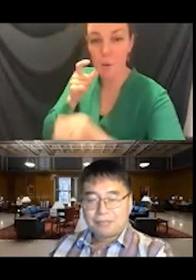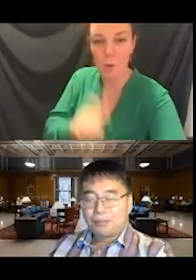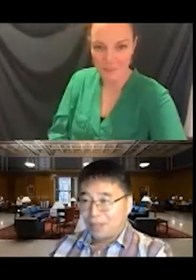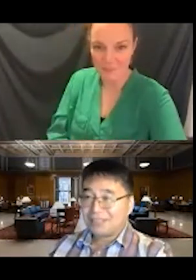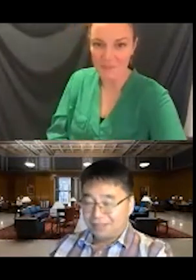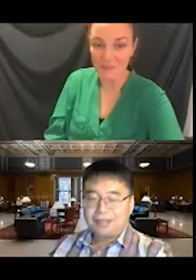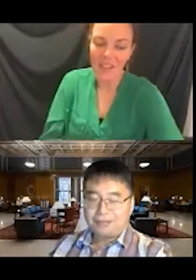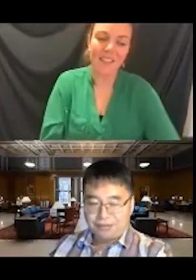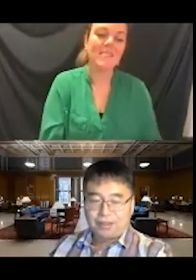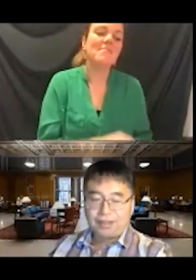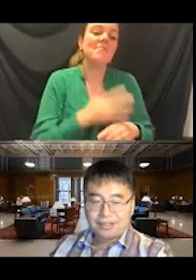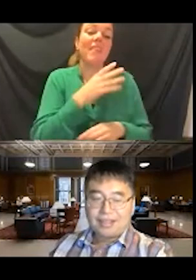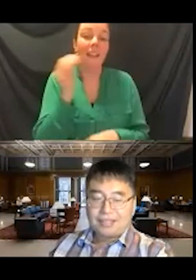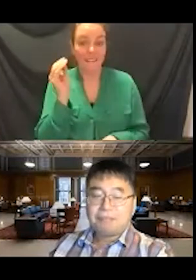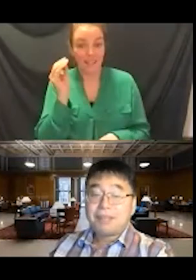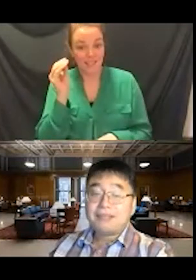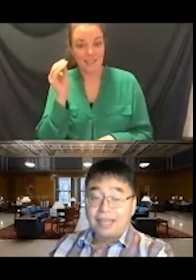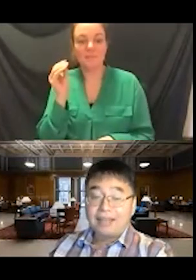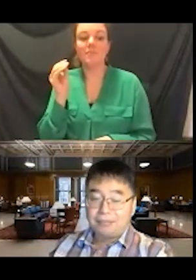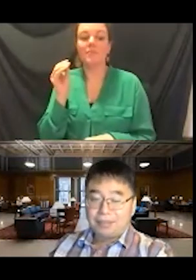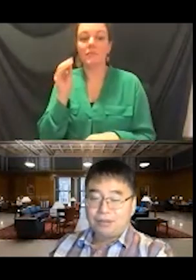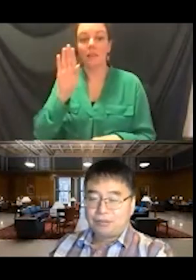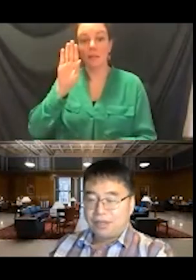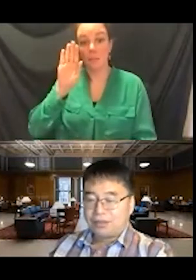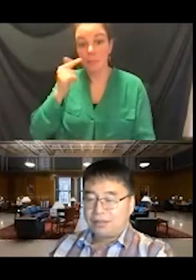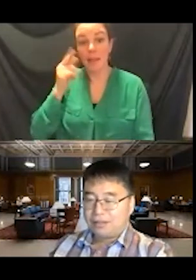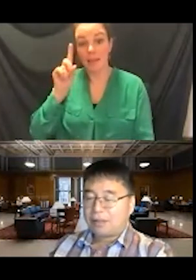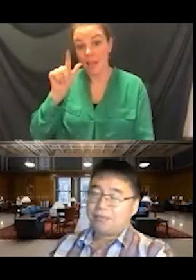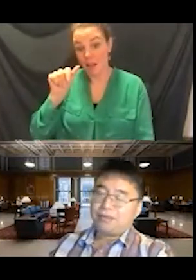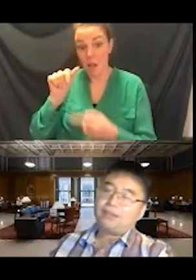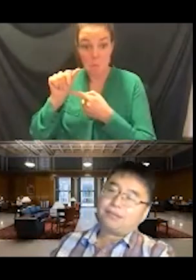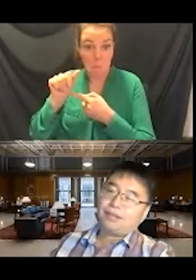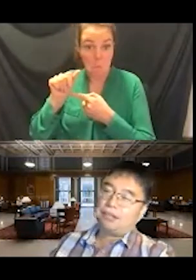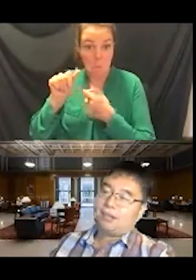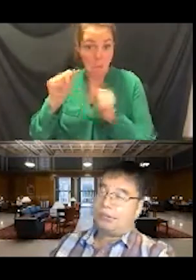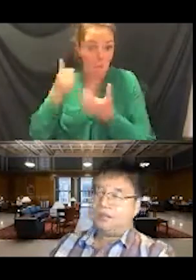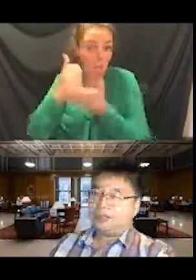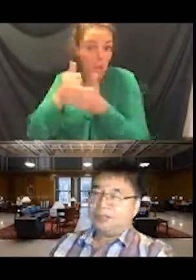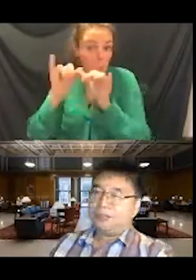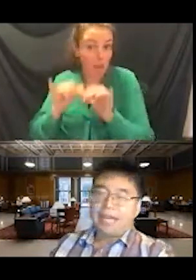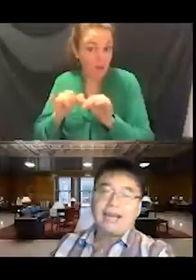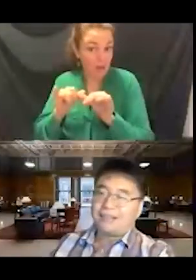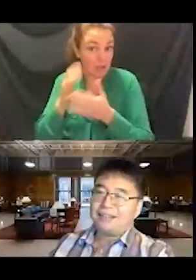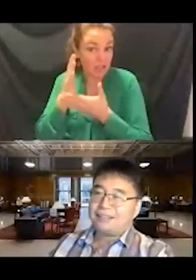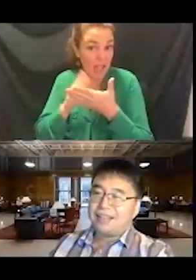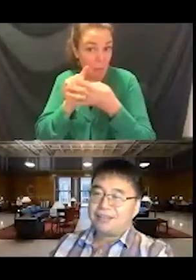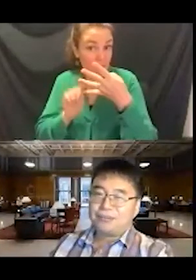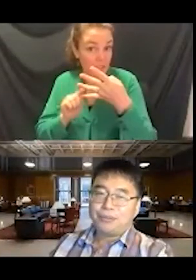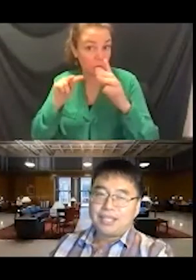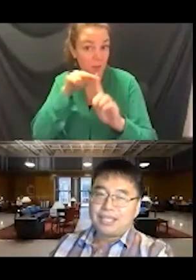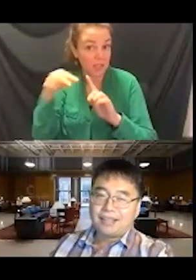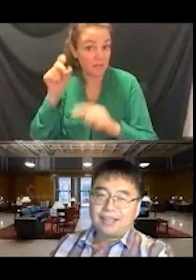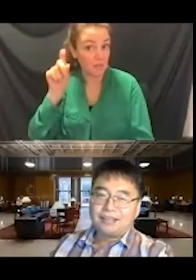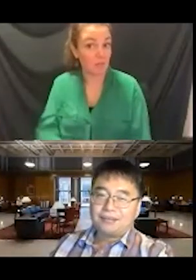But more pertinently, right, for us, can big data be used to measure at least some of these, right? So the reality is that